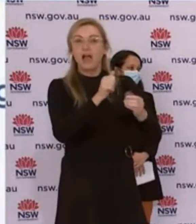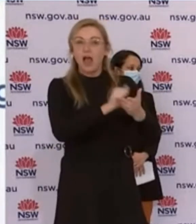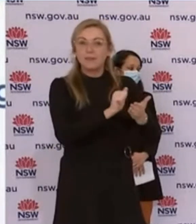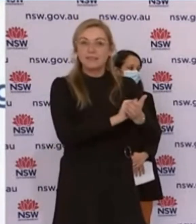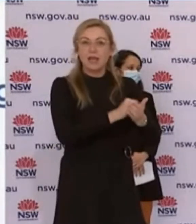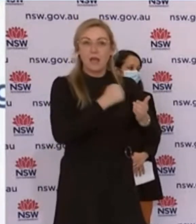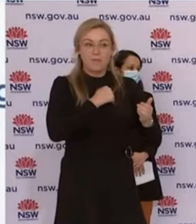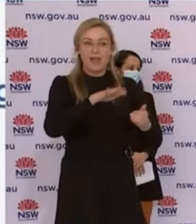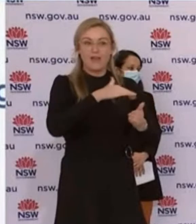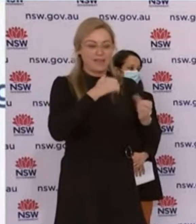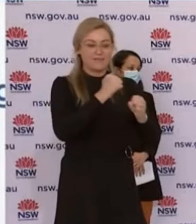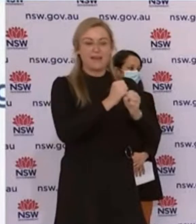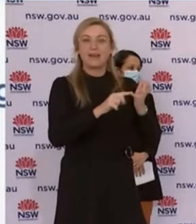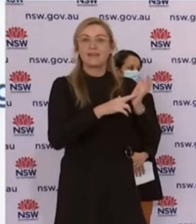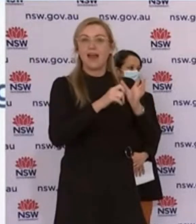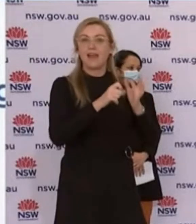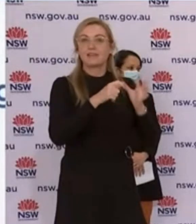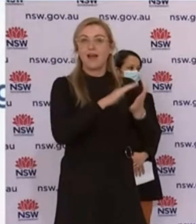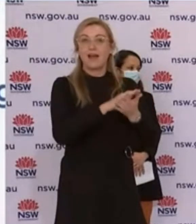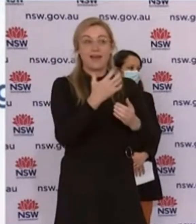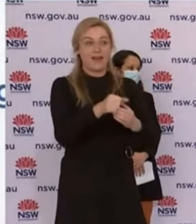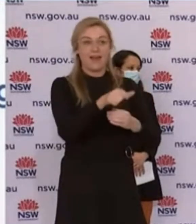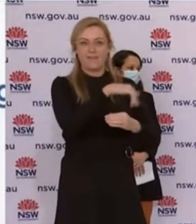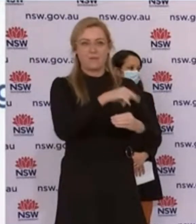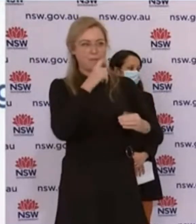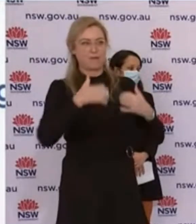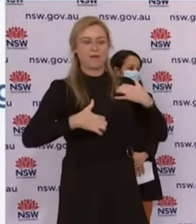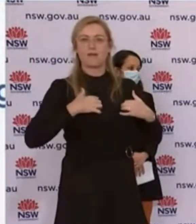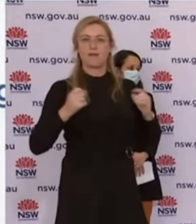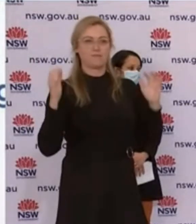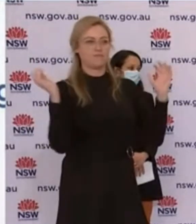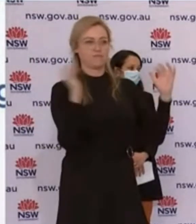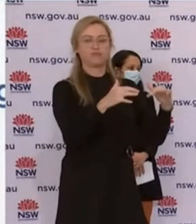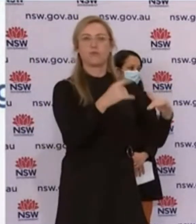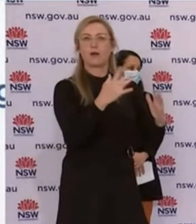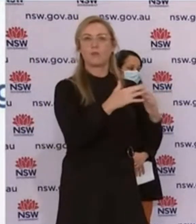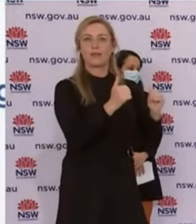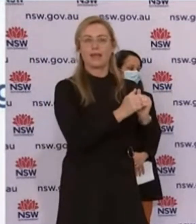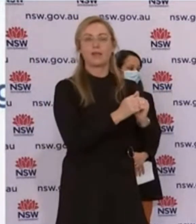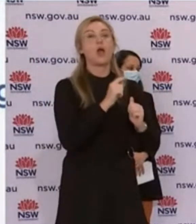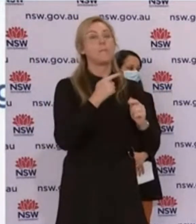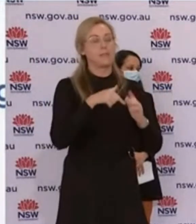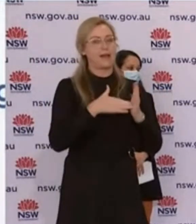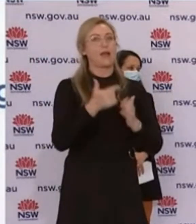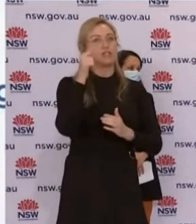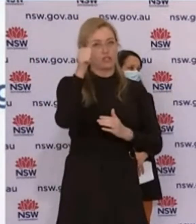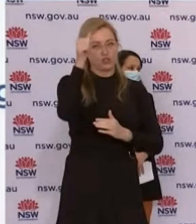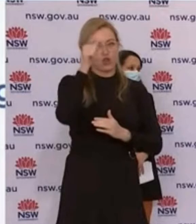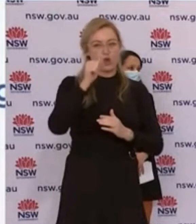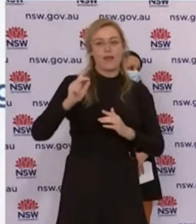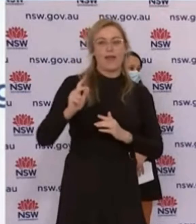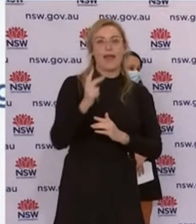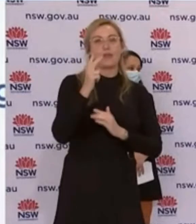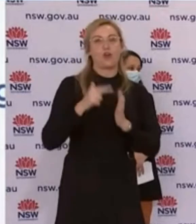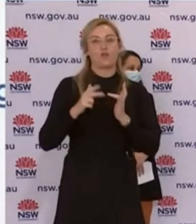There are a lot of opportunities for people to get vaccinated. Teachers now know right across the state that by the 8th of November that will